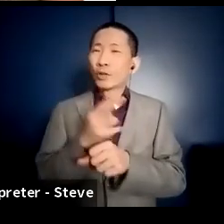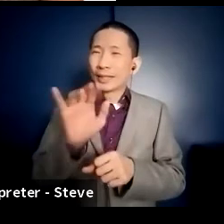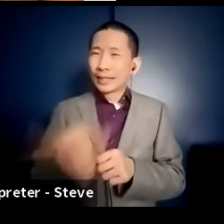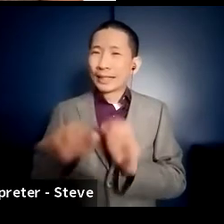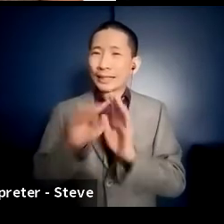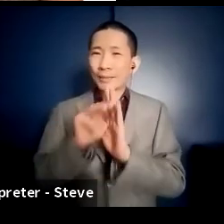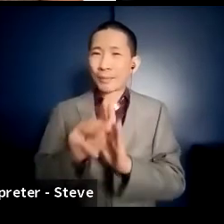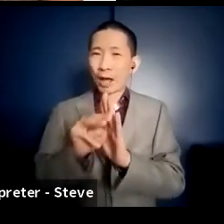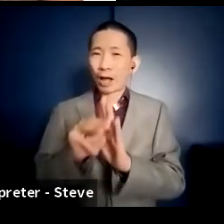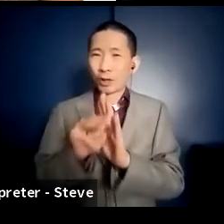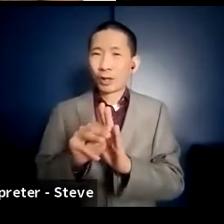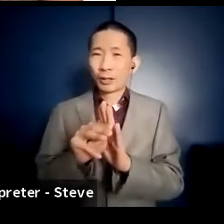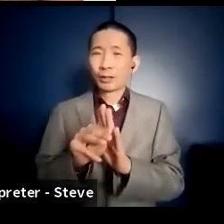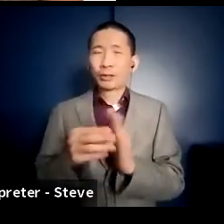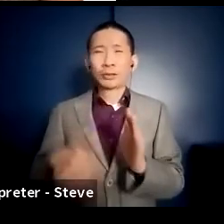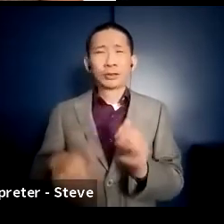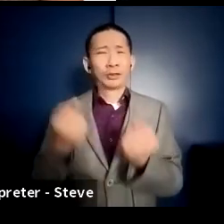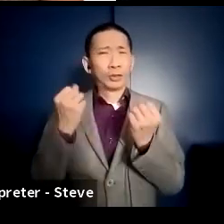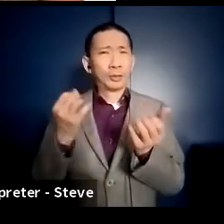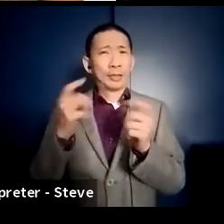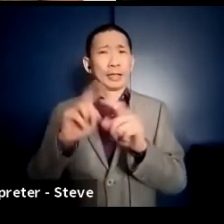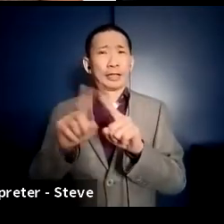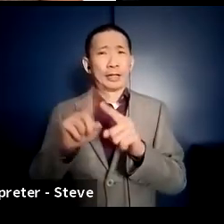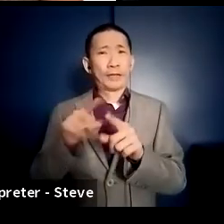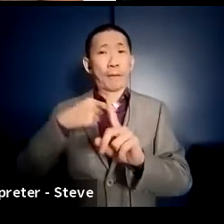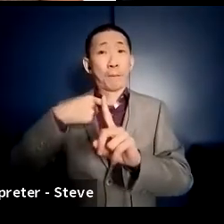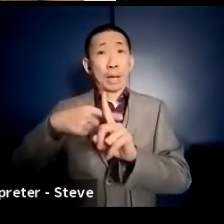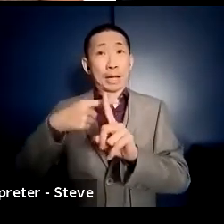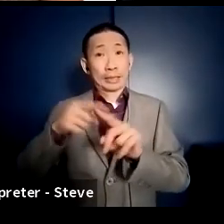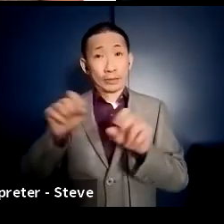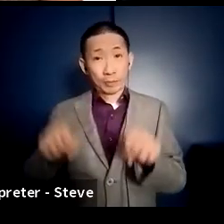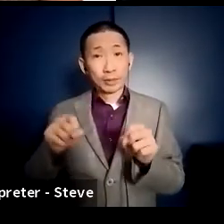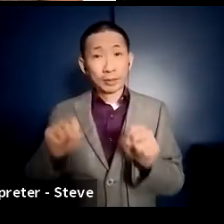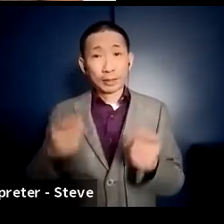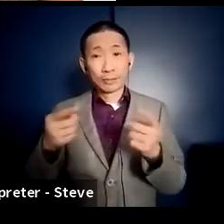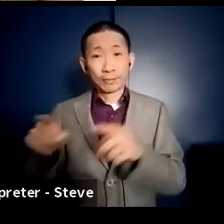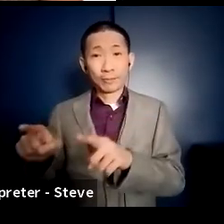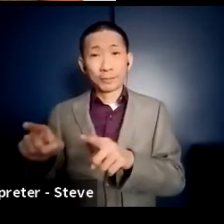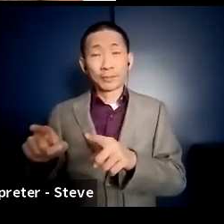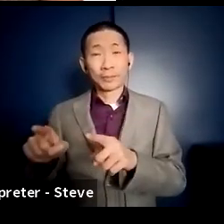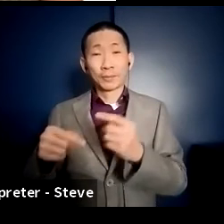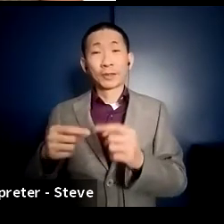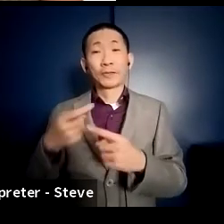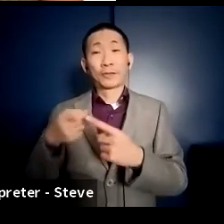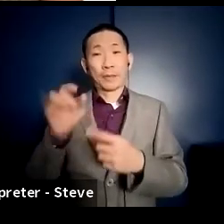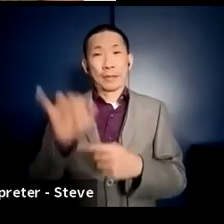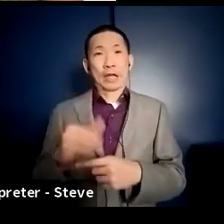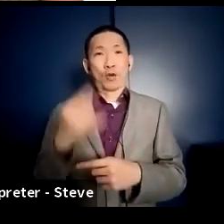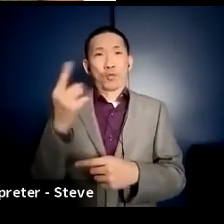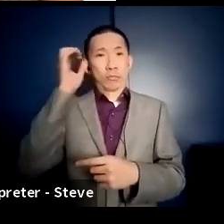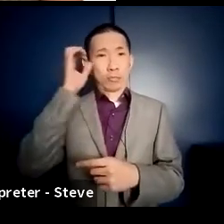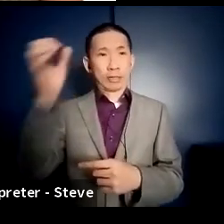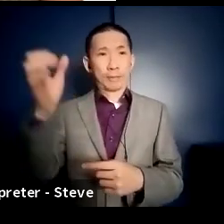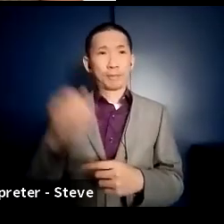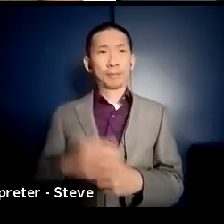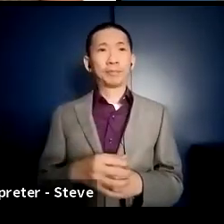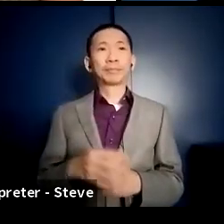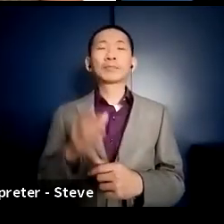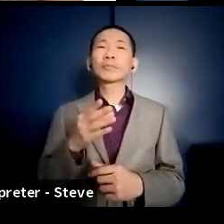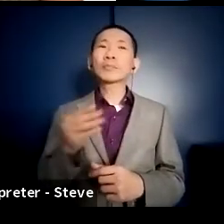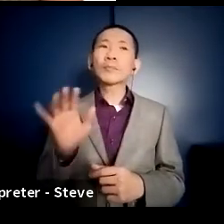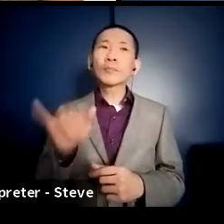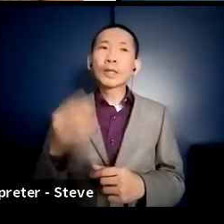so many different positive possibilities have kind of exploded out of it. And it's, you know, and